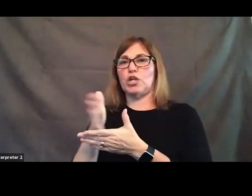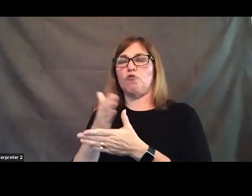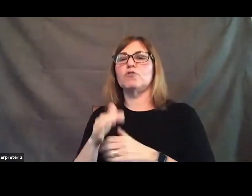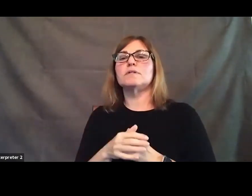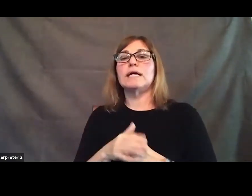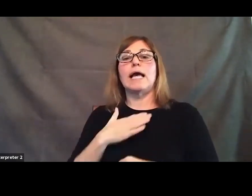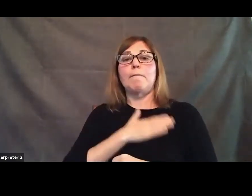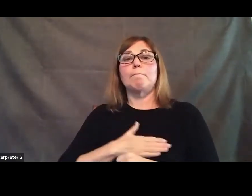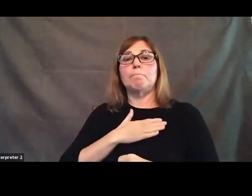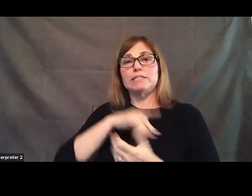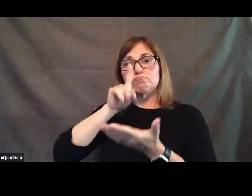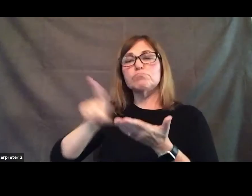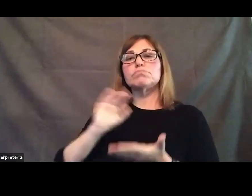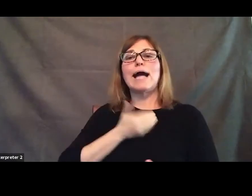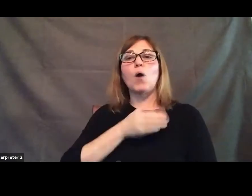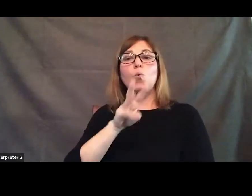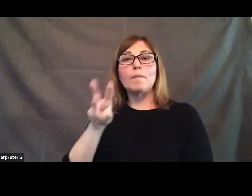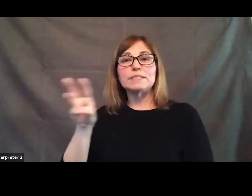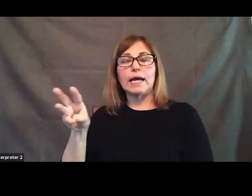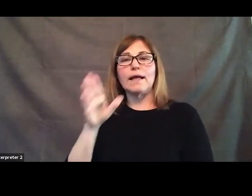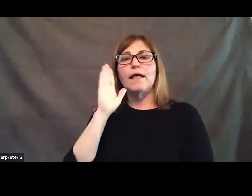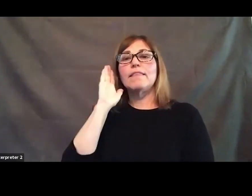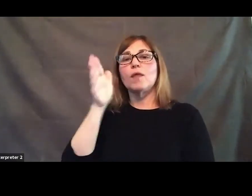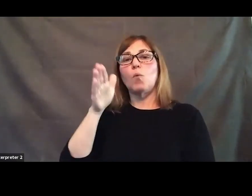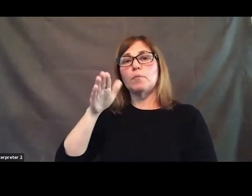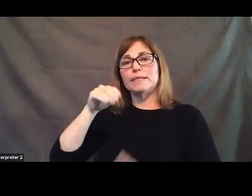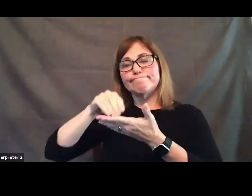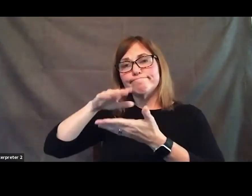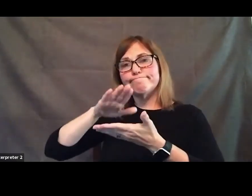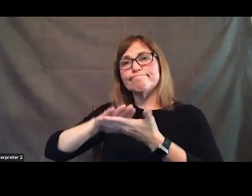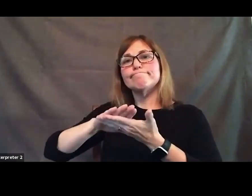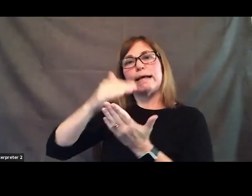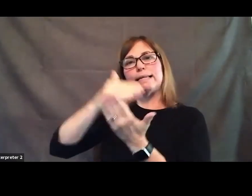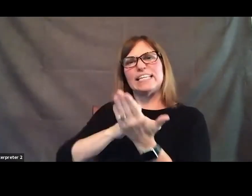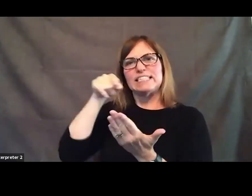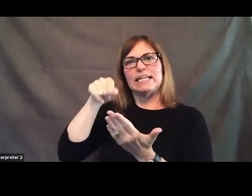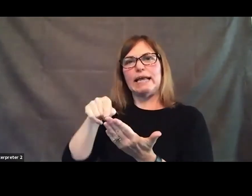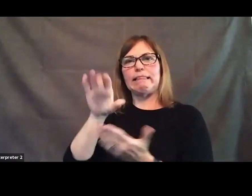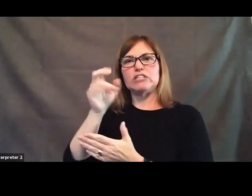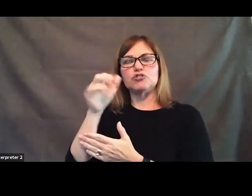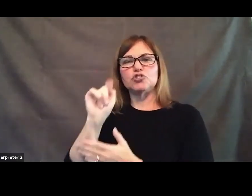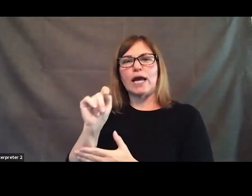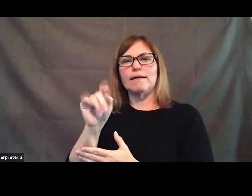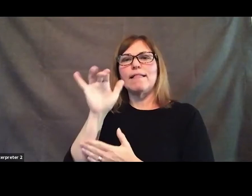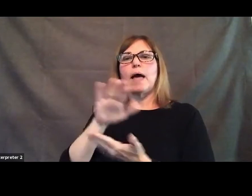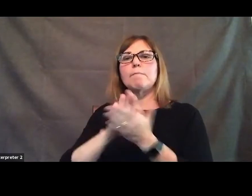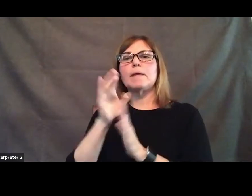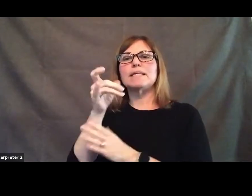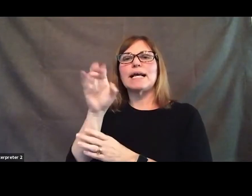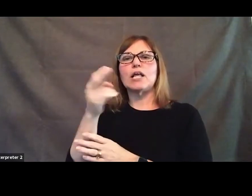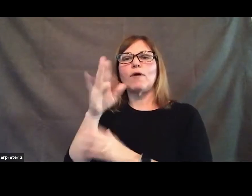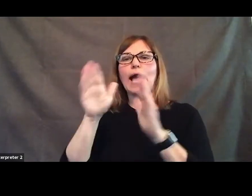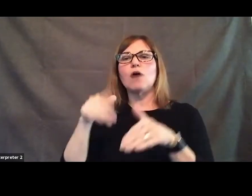Please check out our website, which will be listed in the chat. It serves as a clearinghouse for historic collections, repositories,